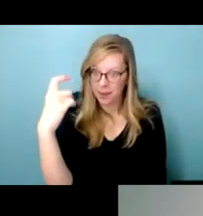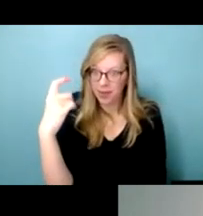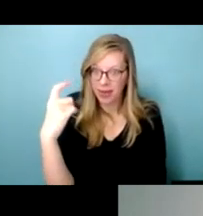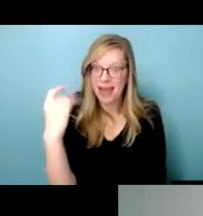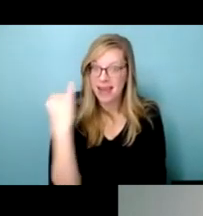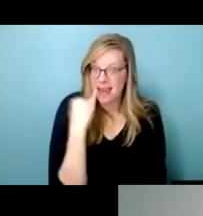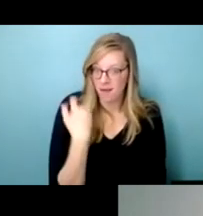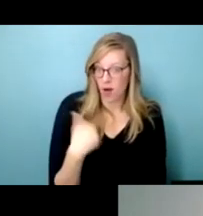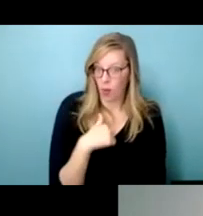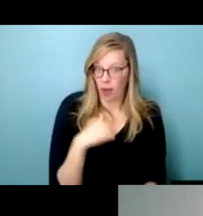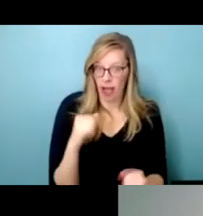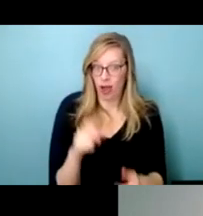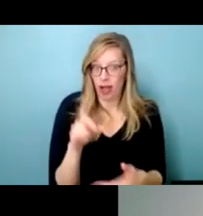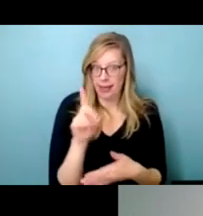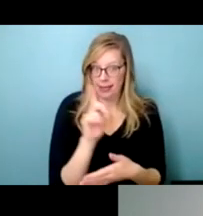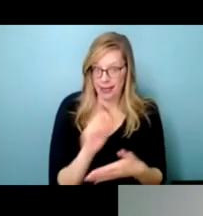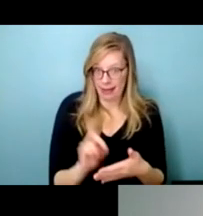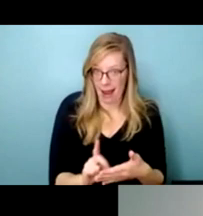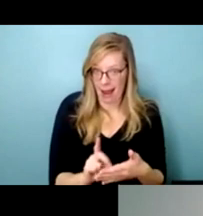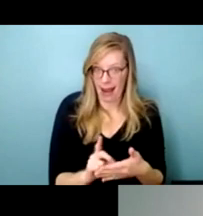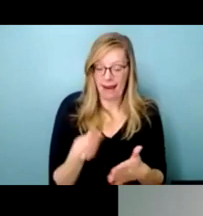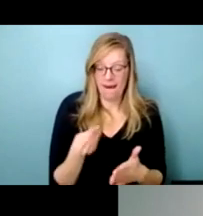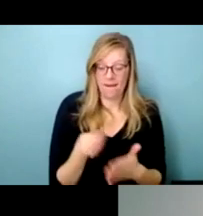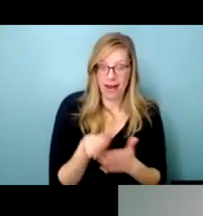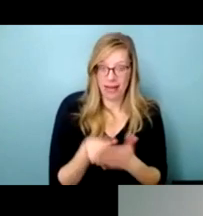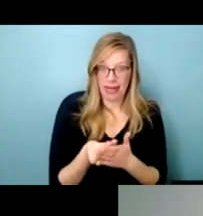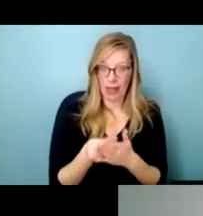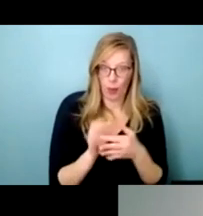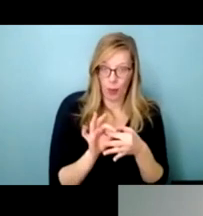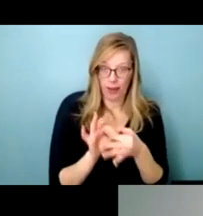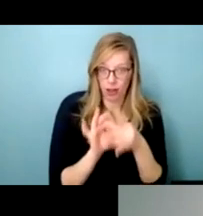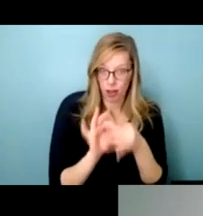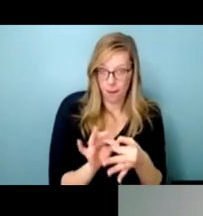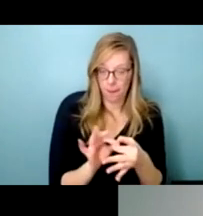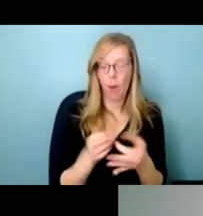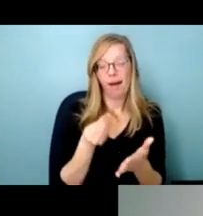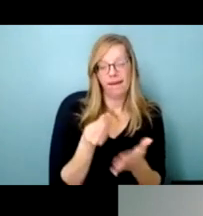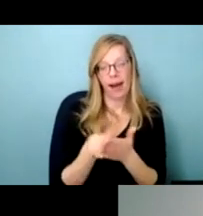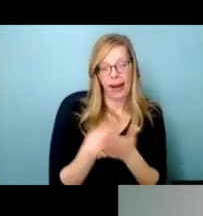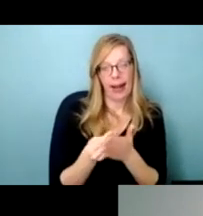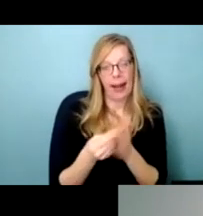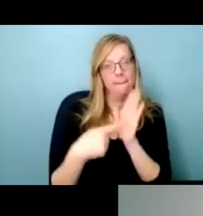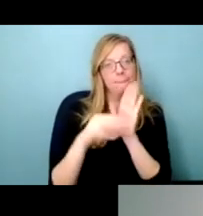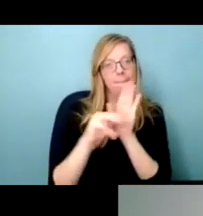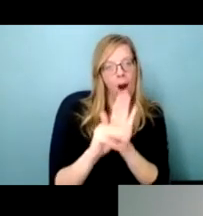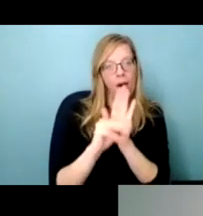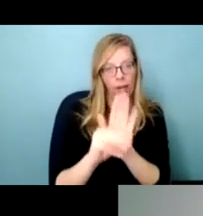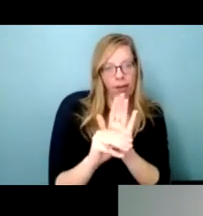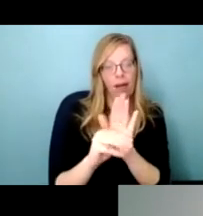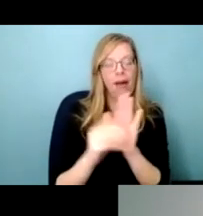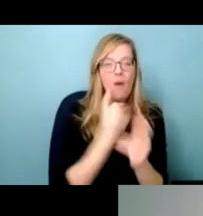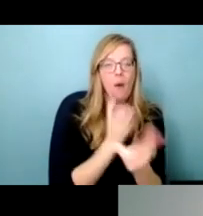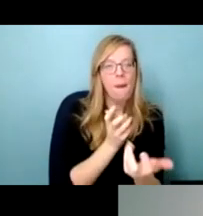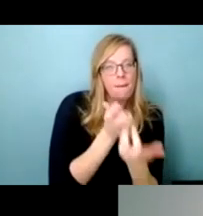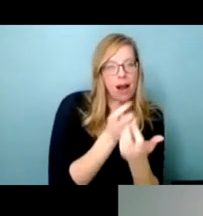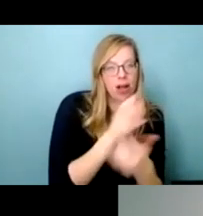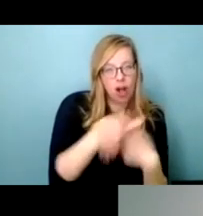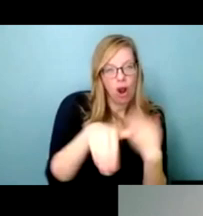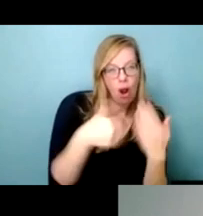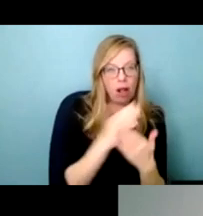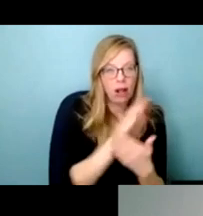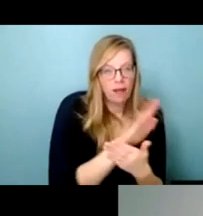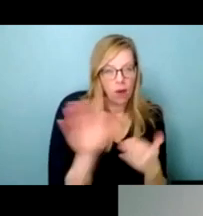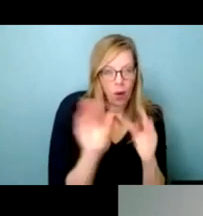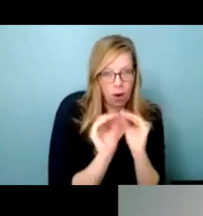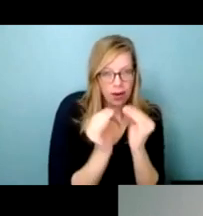design a funding relationship or a funding model to meet all of your organization's needs, what would that look like?